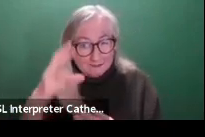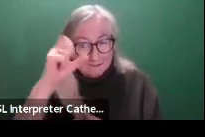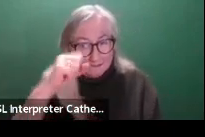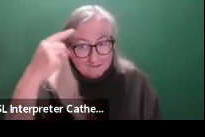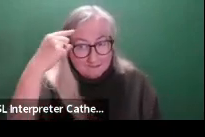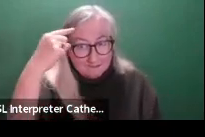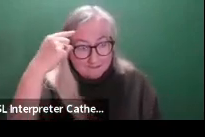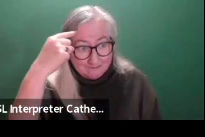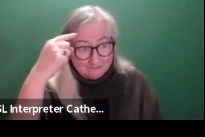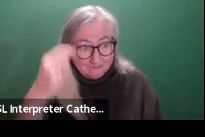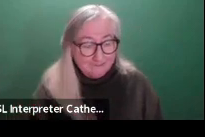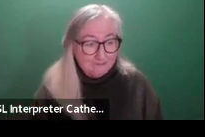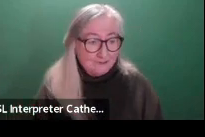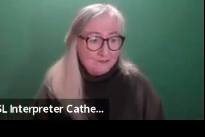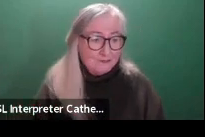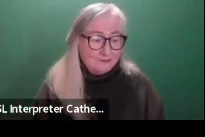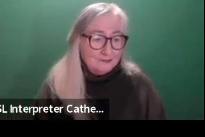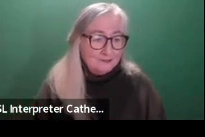And I think,